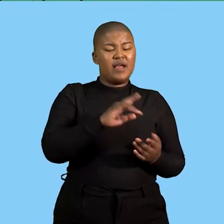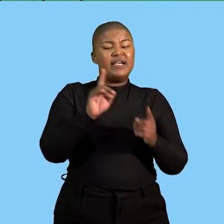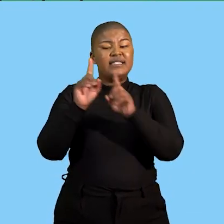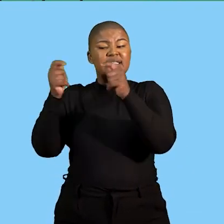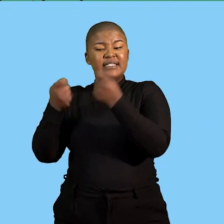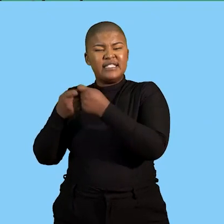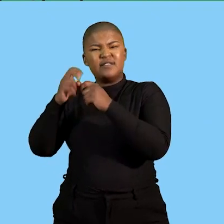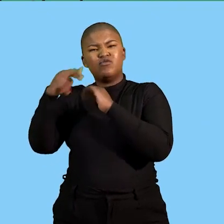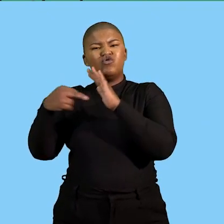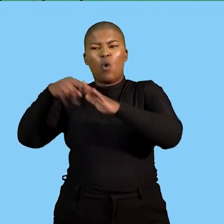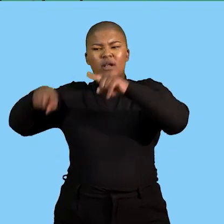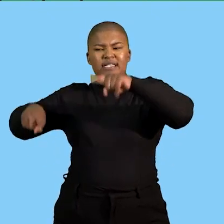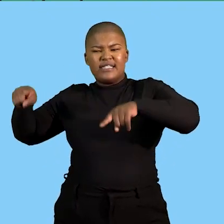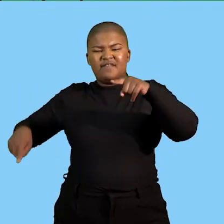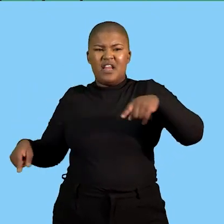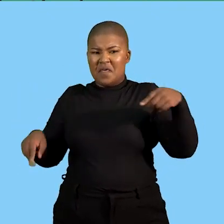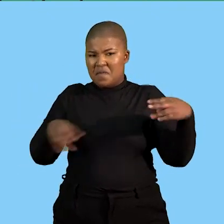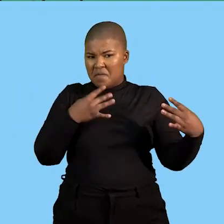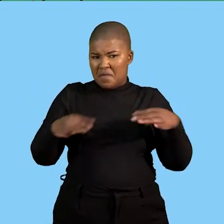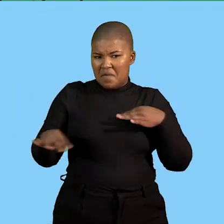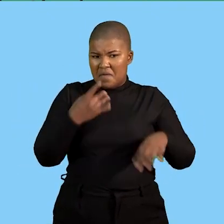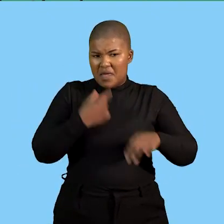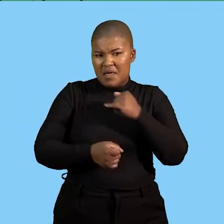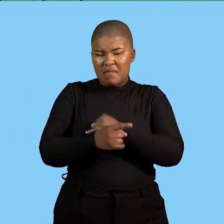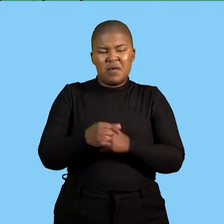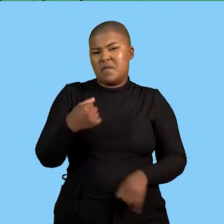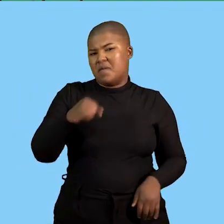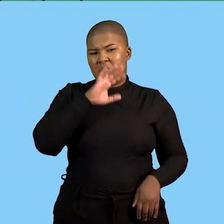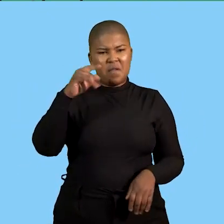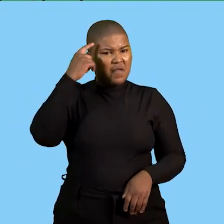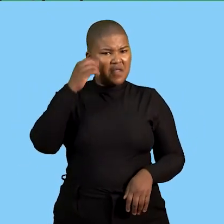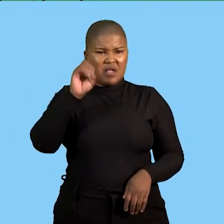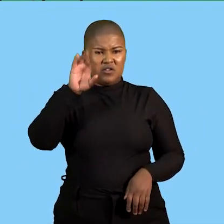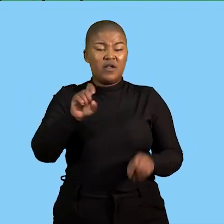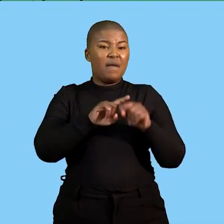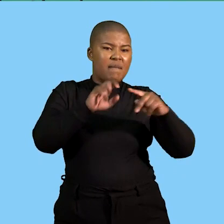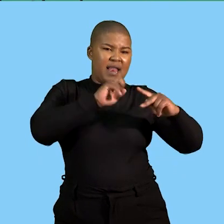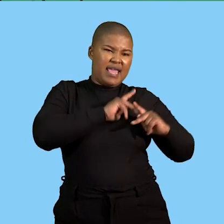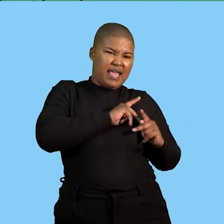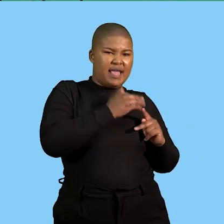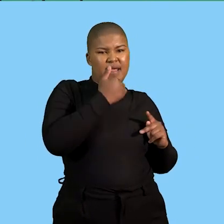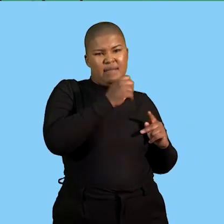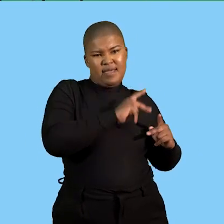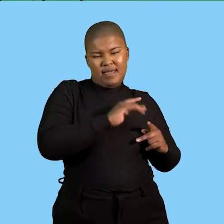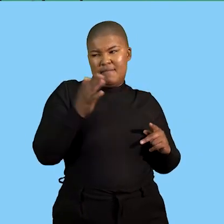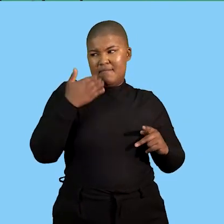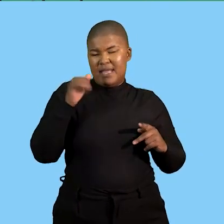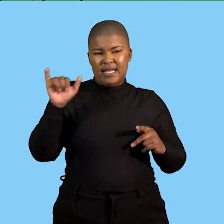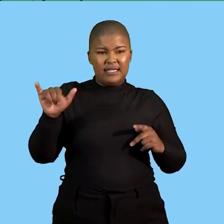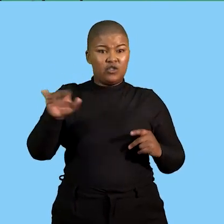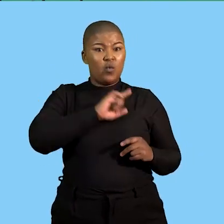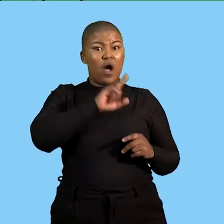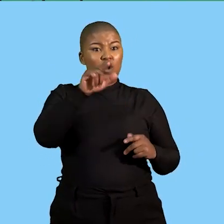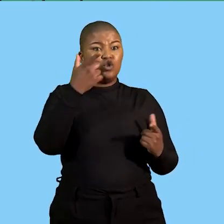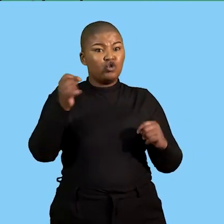what they love and they are performing what they are good at. So that can minimize conflict because when you perform or do what